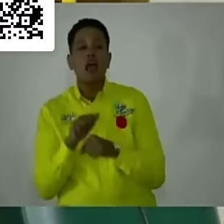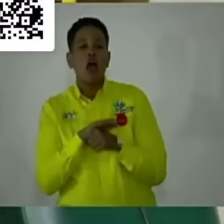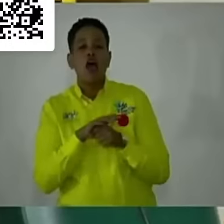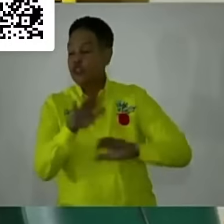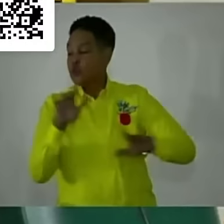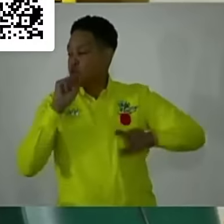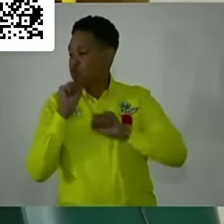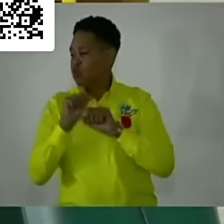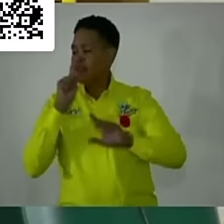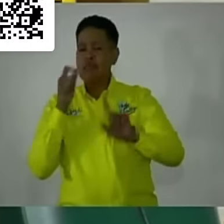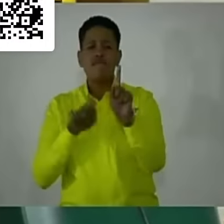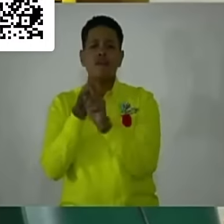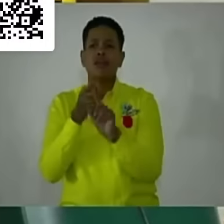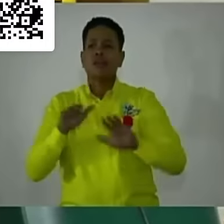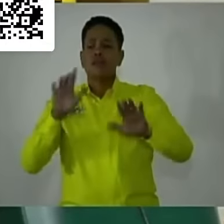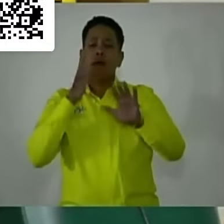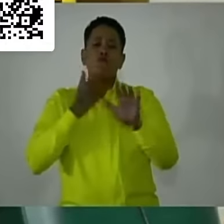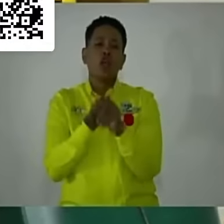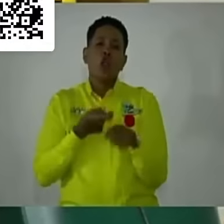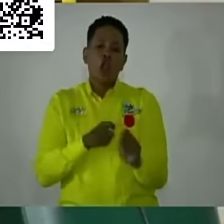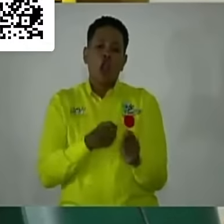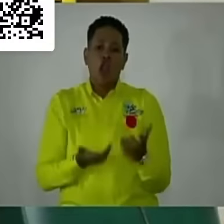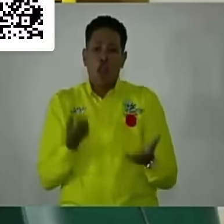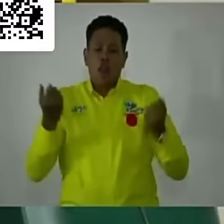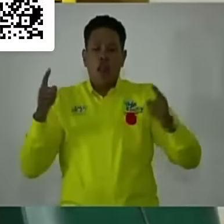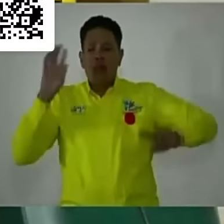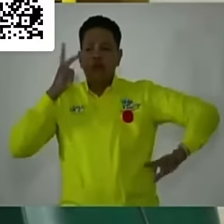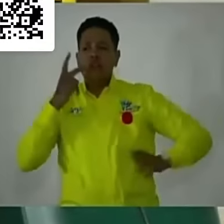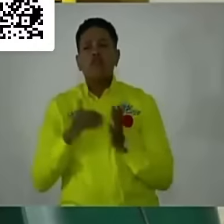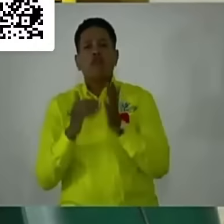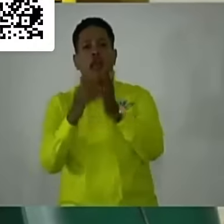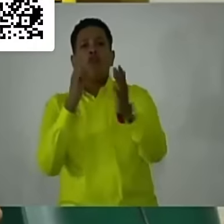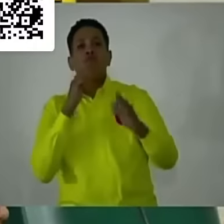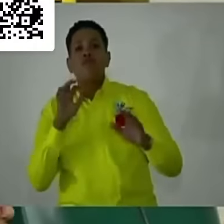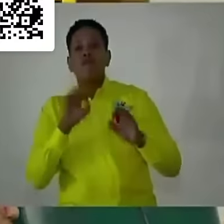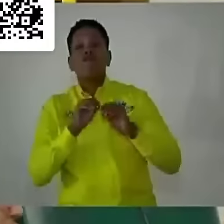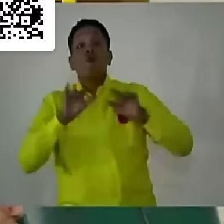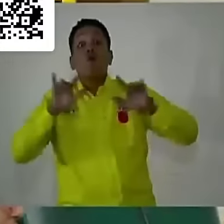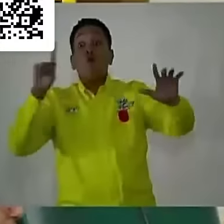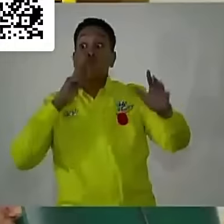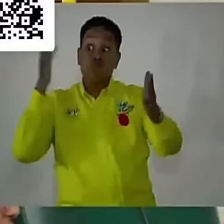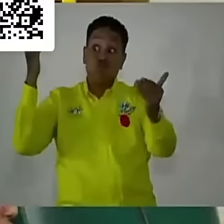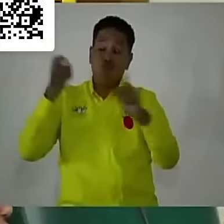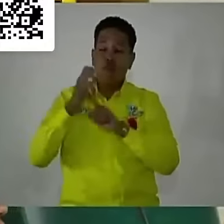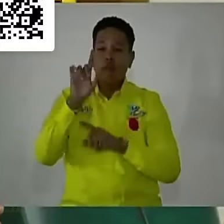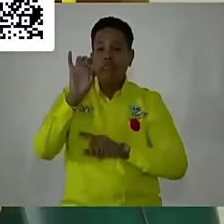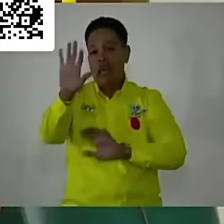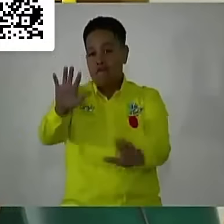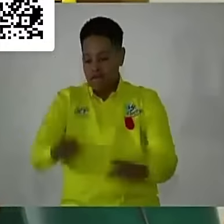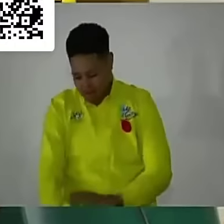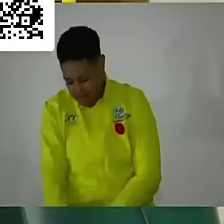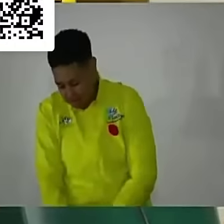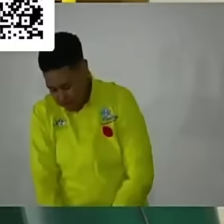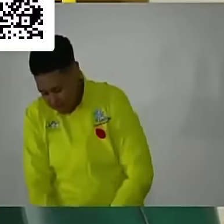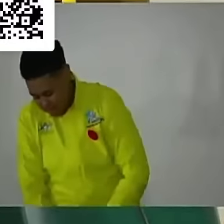have been affected by bauxite will see the regular flow of funds coming from the CDF?